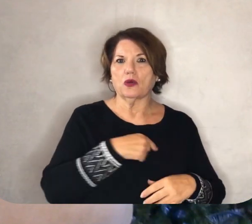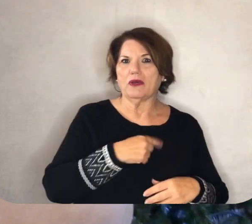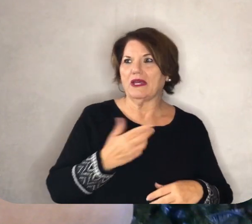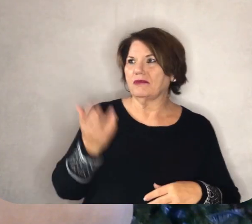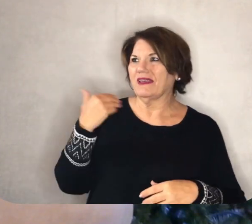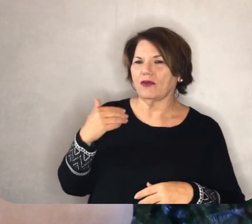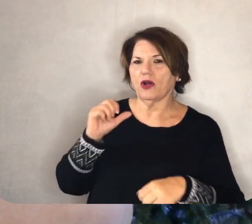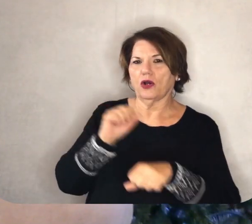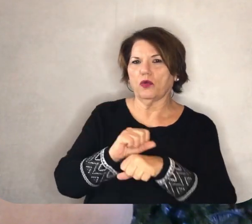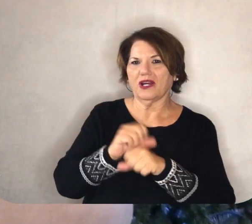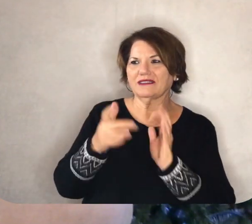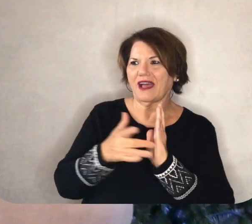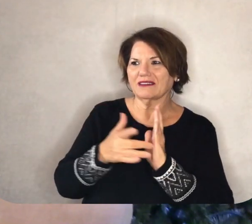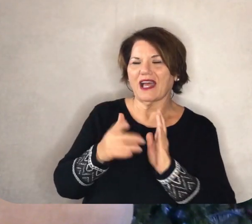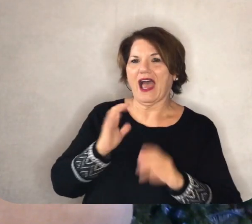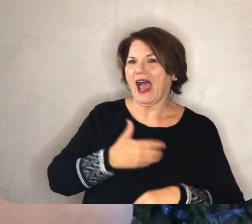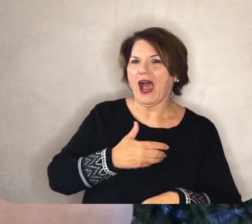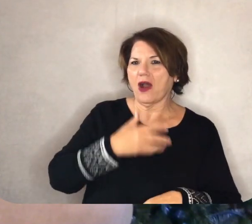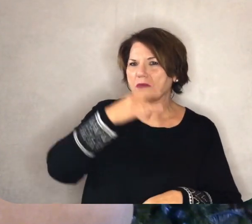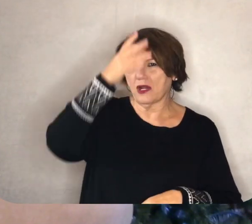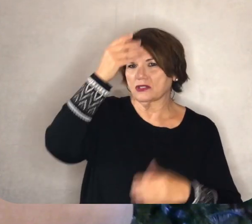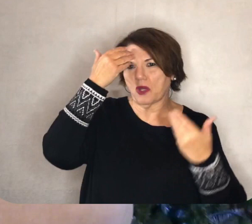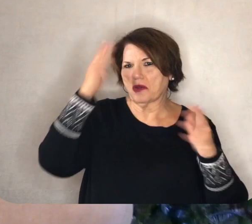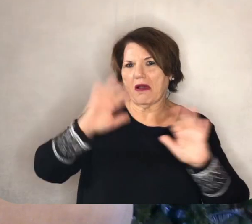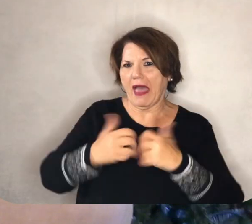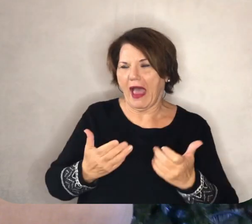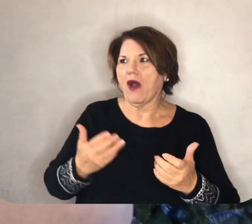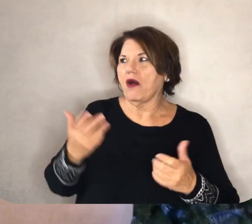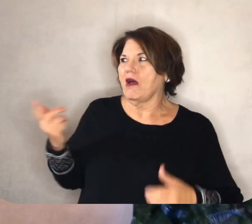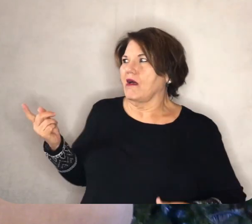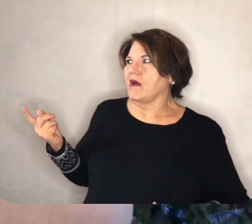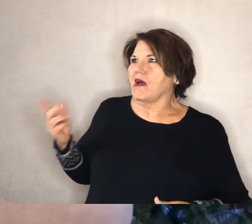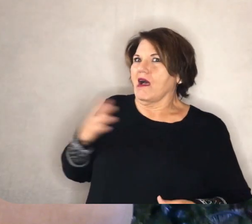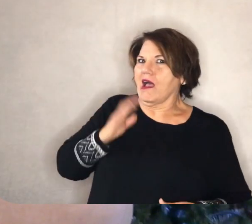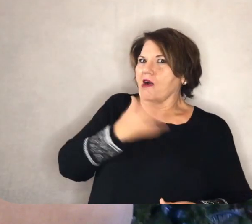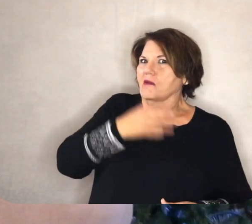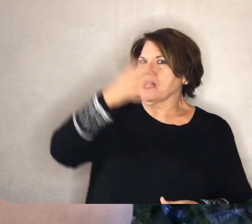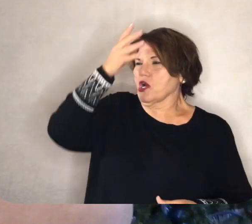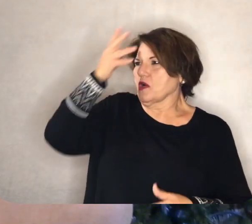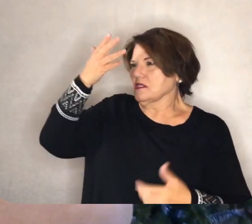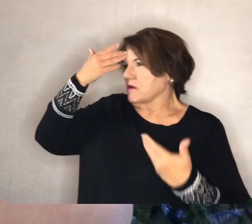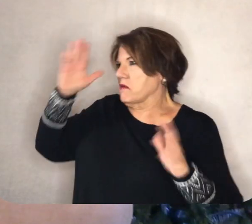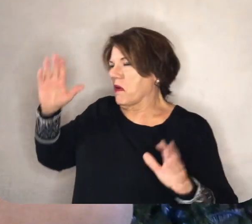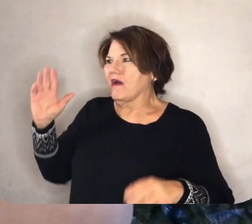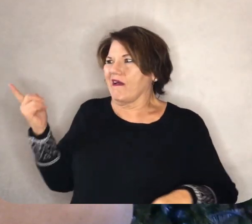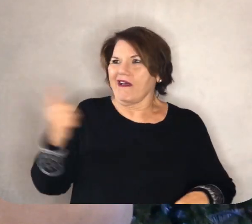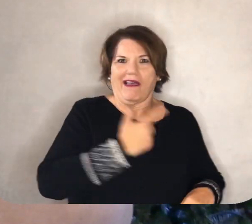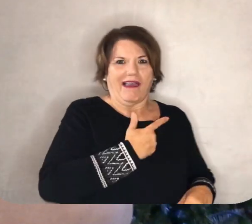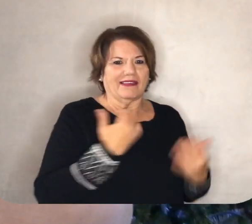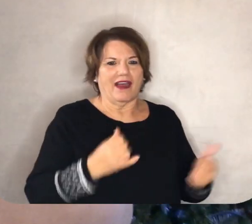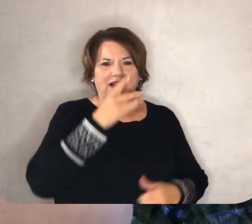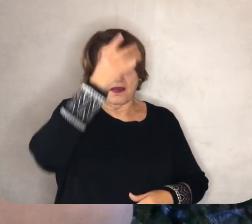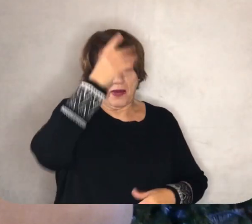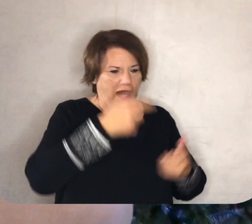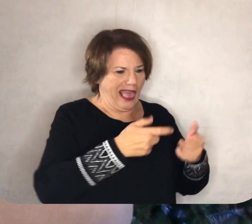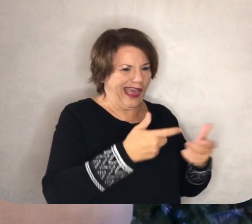work the technology that our parents didn't know how to work, and now we are those parents who, you know, I thought, oh, I'll always know how to do this, and I don't. My